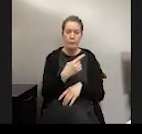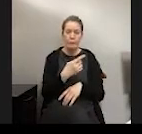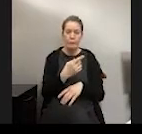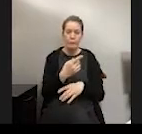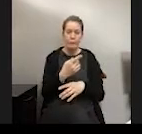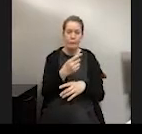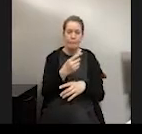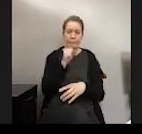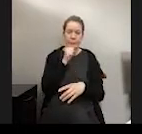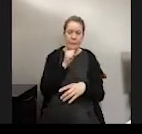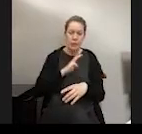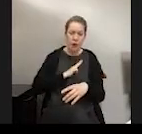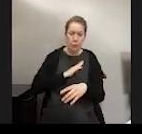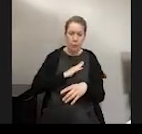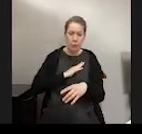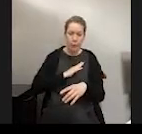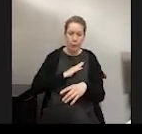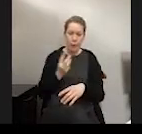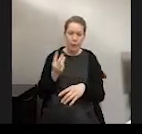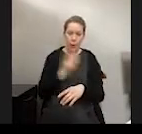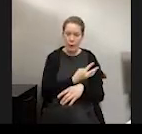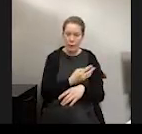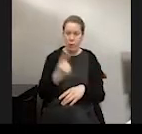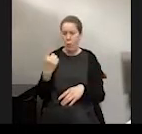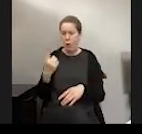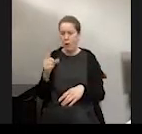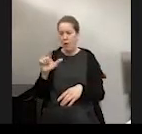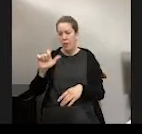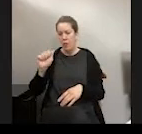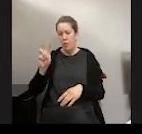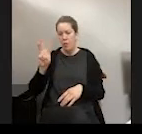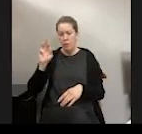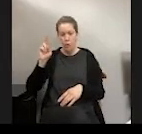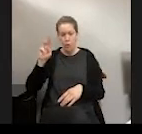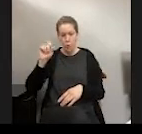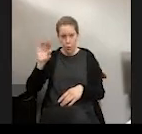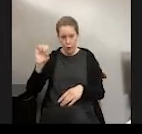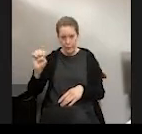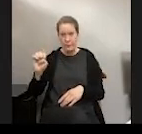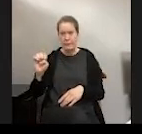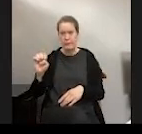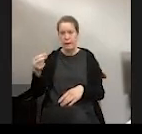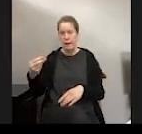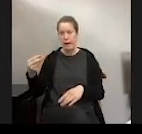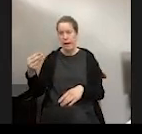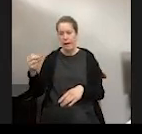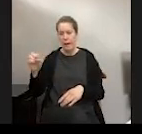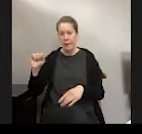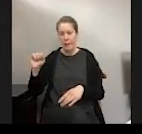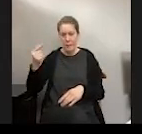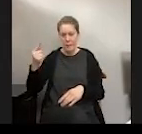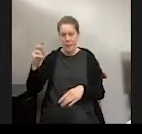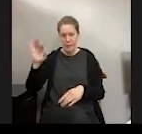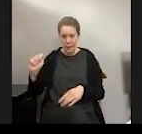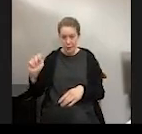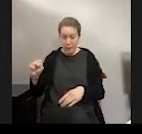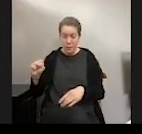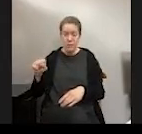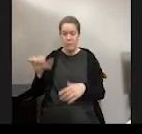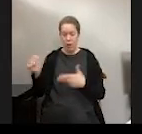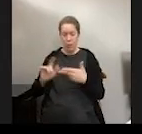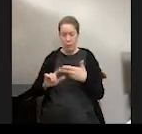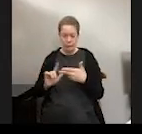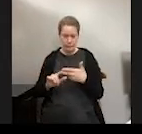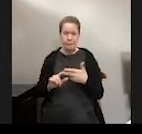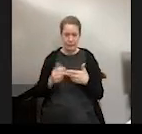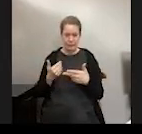and one in Lawrence Heights. So each of those is sort of, it's always sort of the best part of the